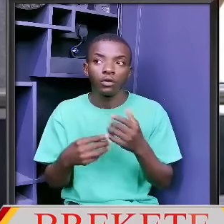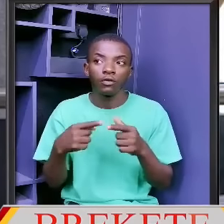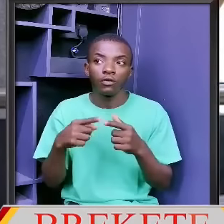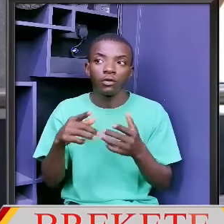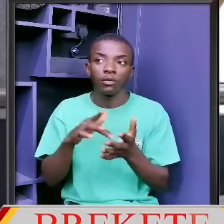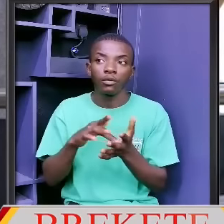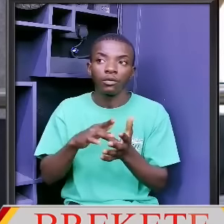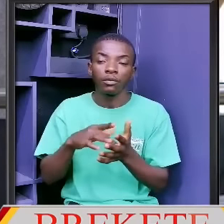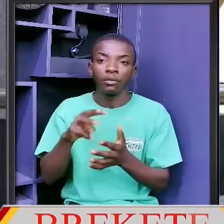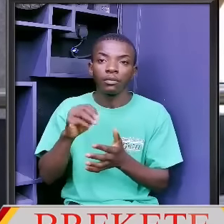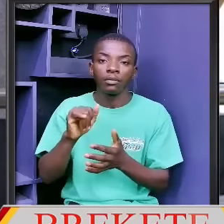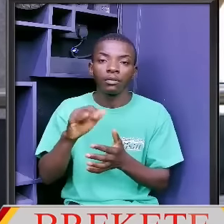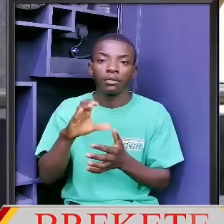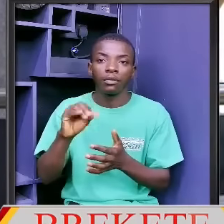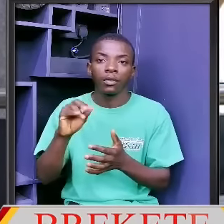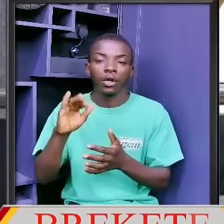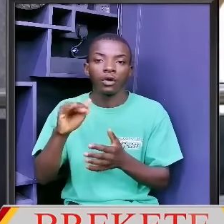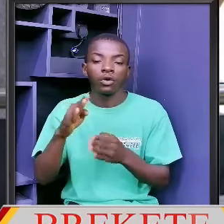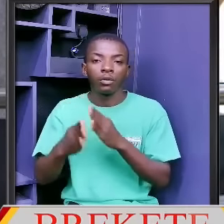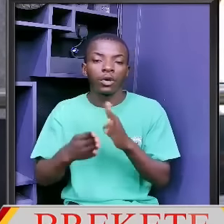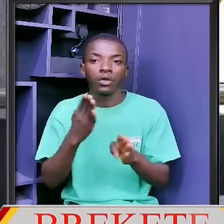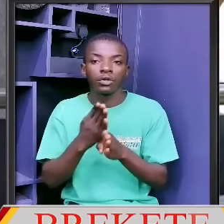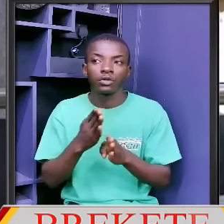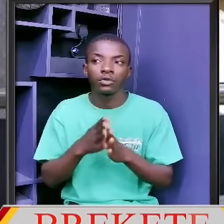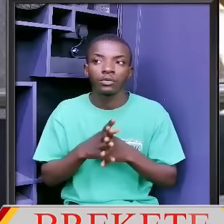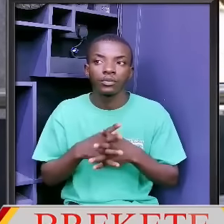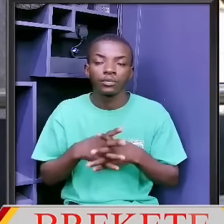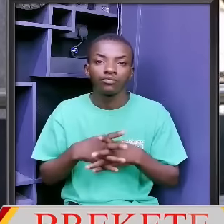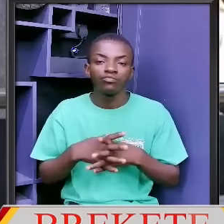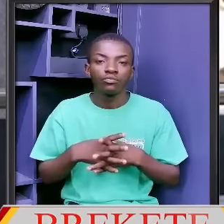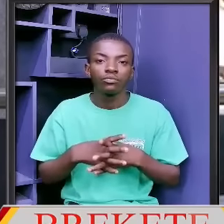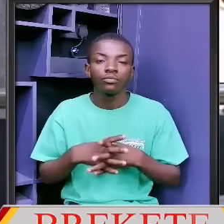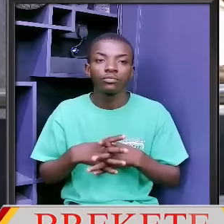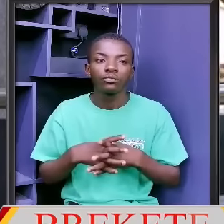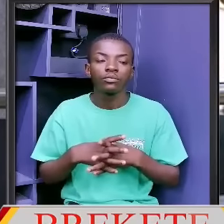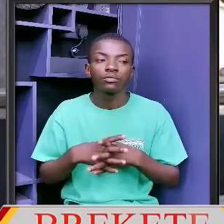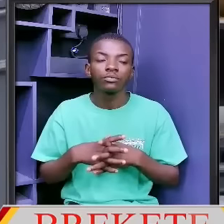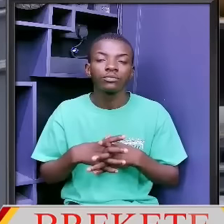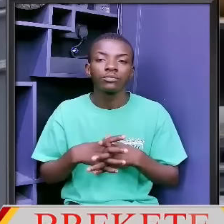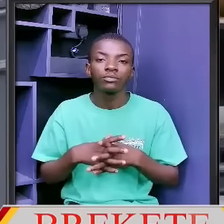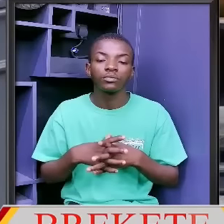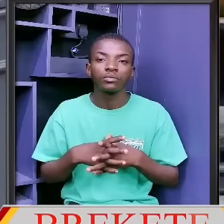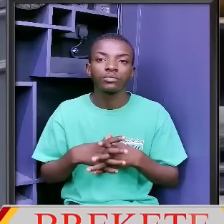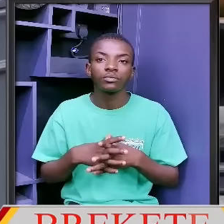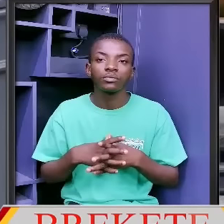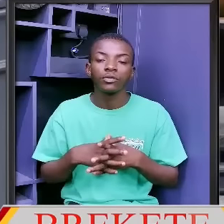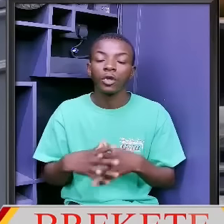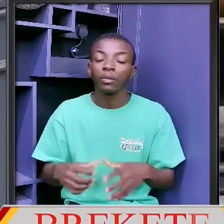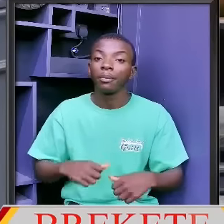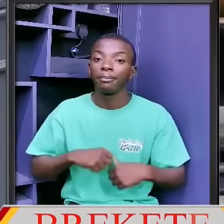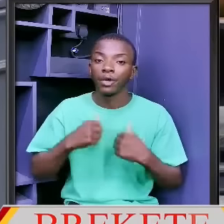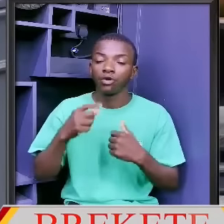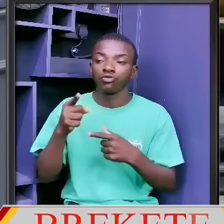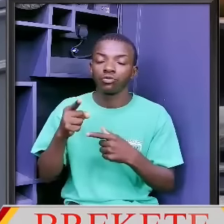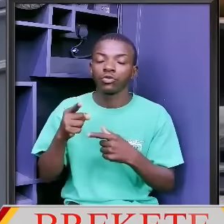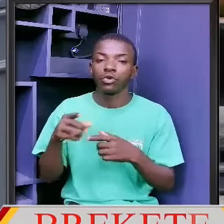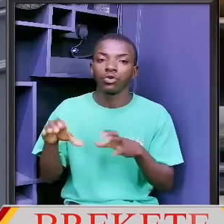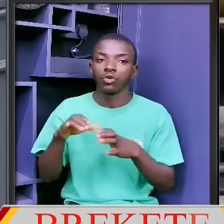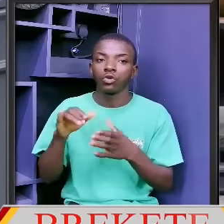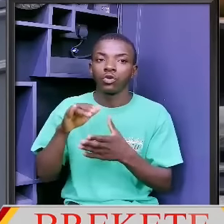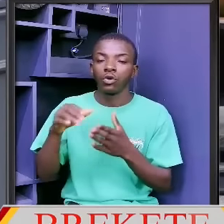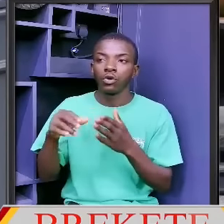Medical microbiology. Let's appreciate her. Wait, first. Look, I am proud of you. You are